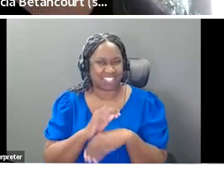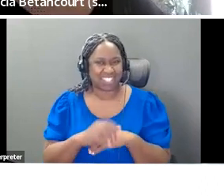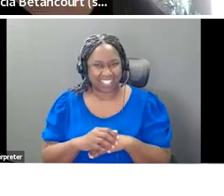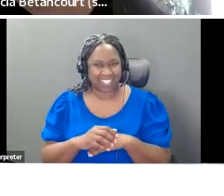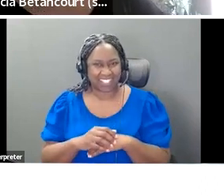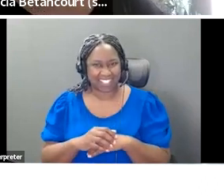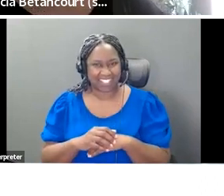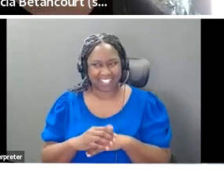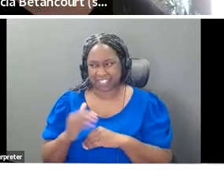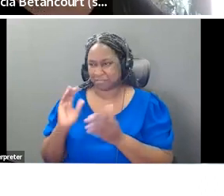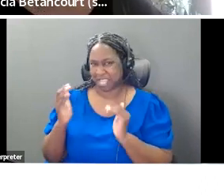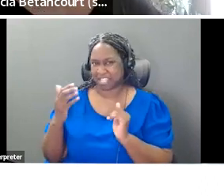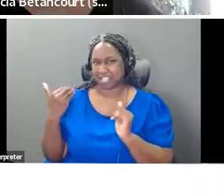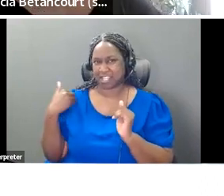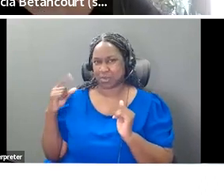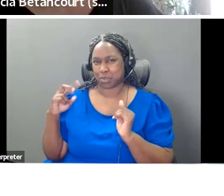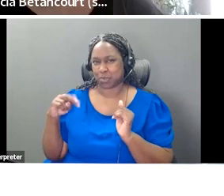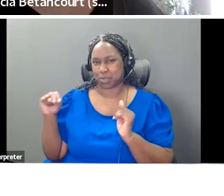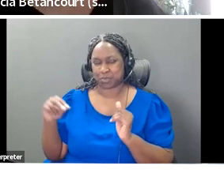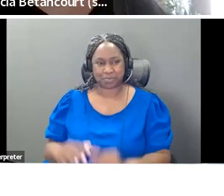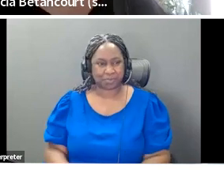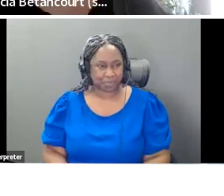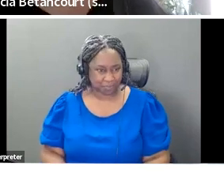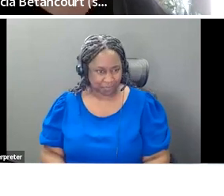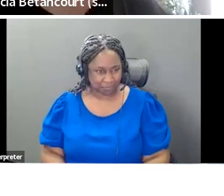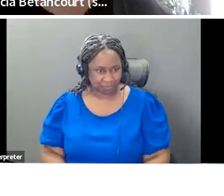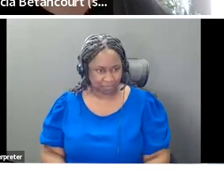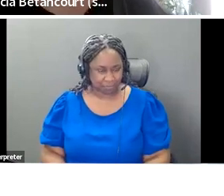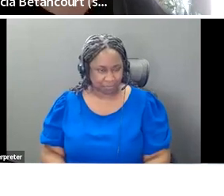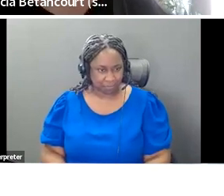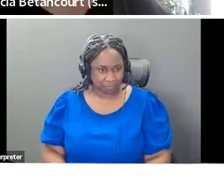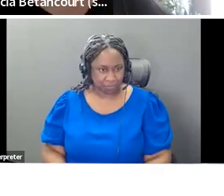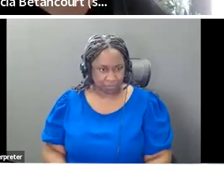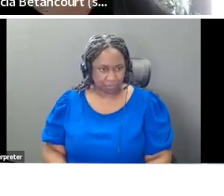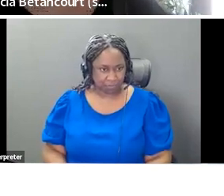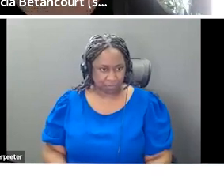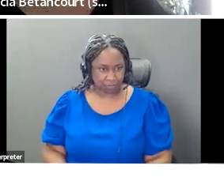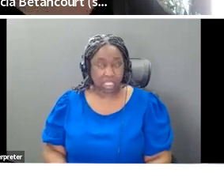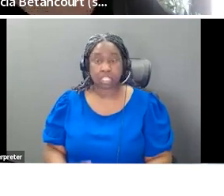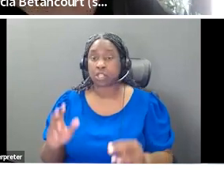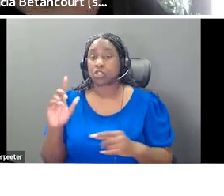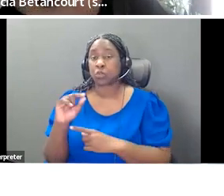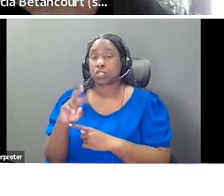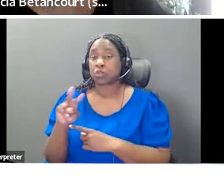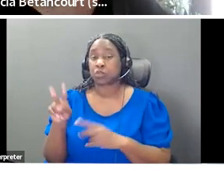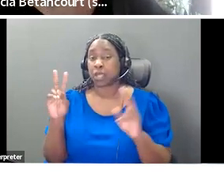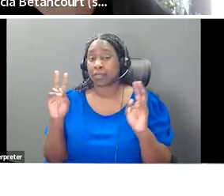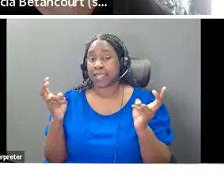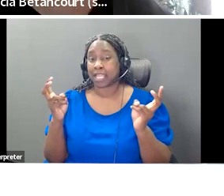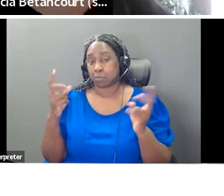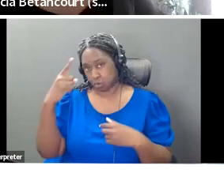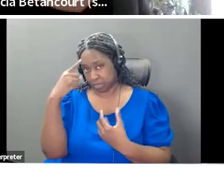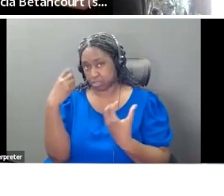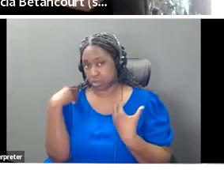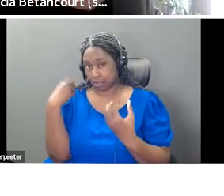done in 2022's Kids Count data book. And so while the theme in 2022 was mental